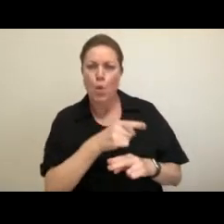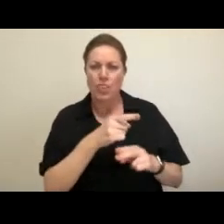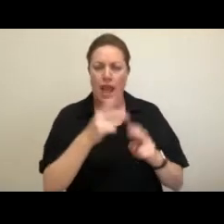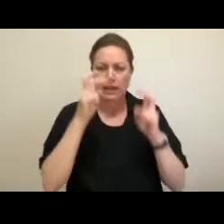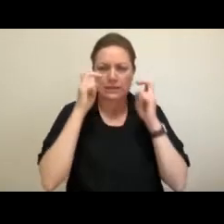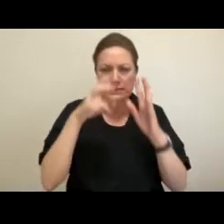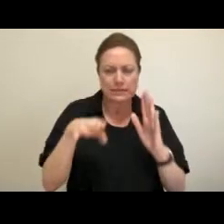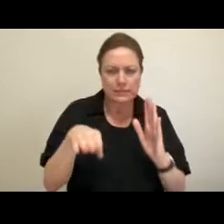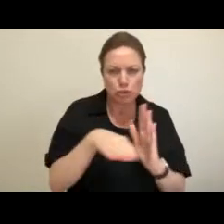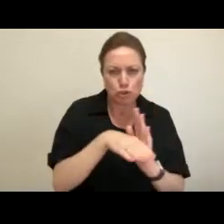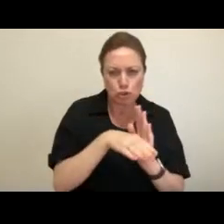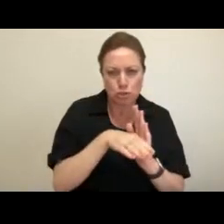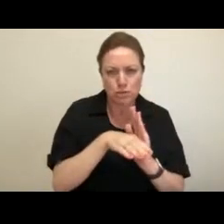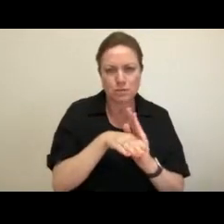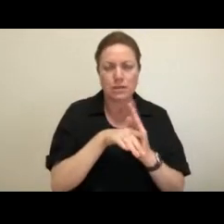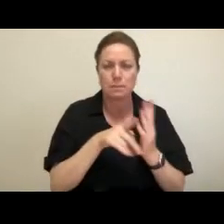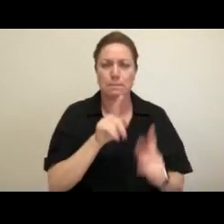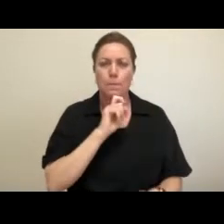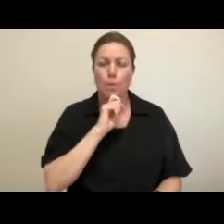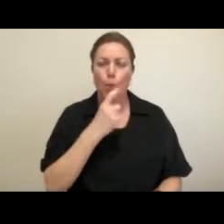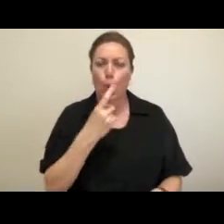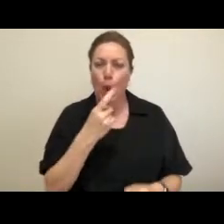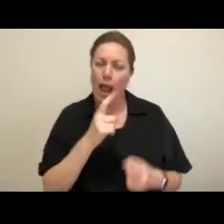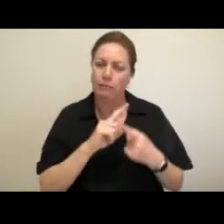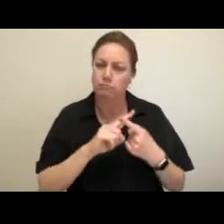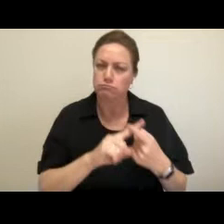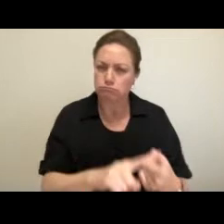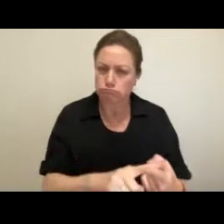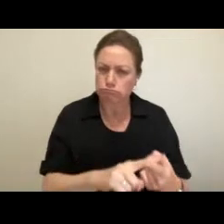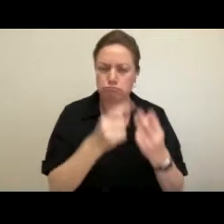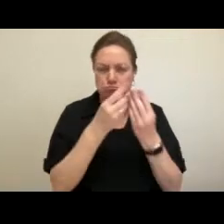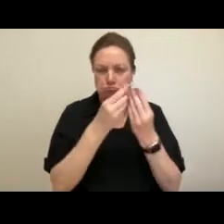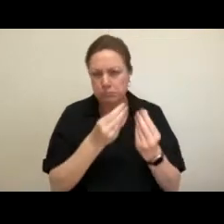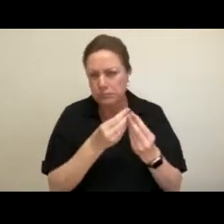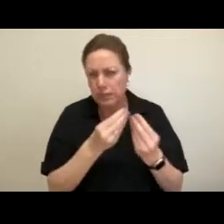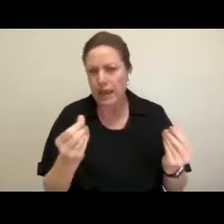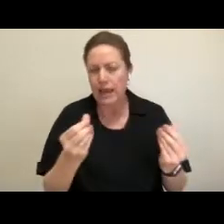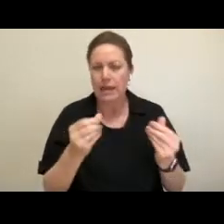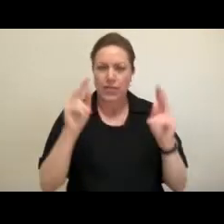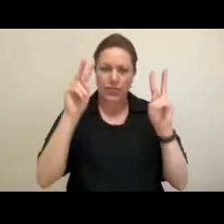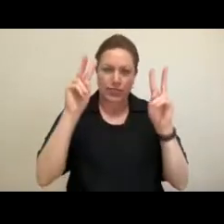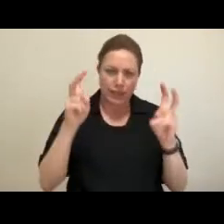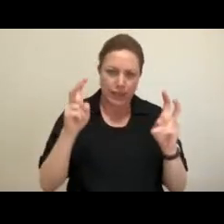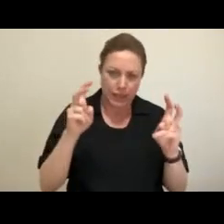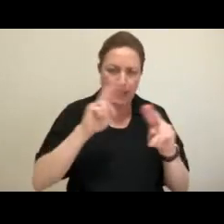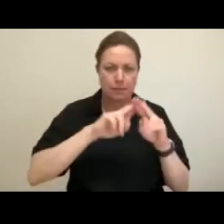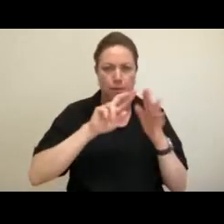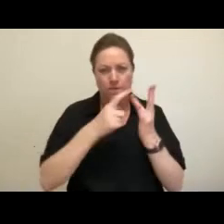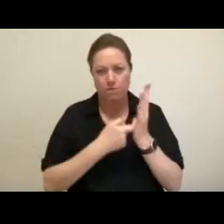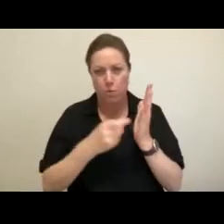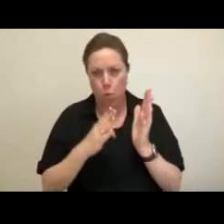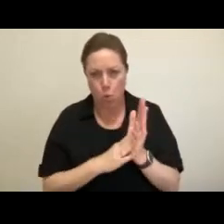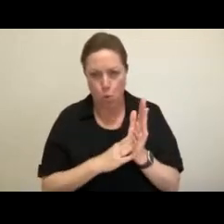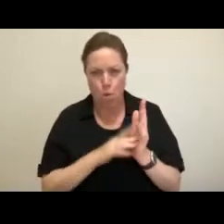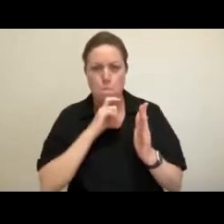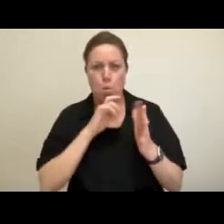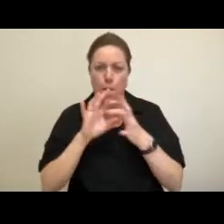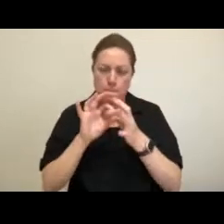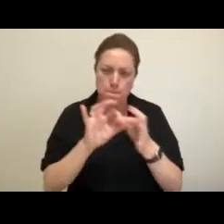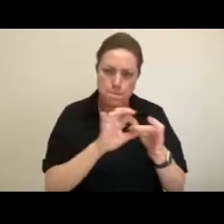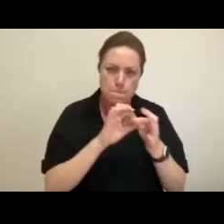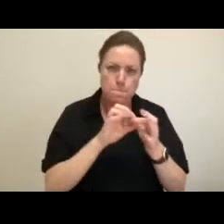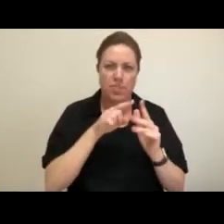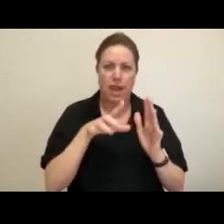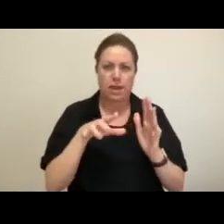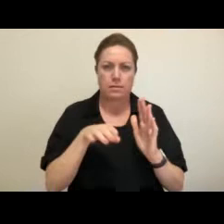materiality, form, or theme that connects the line. This is the largest of these commissions.